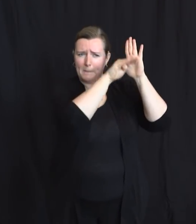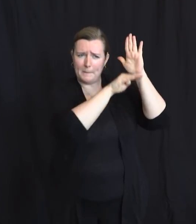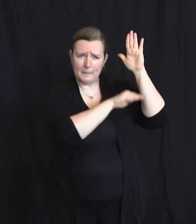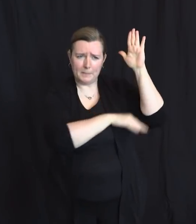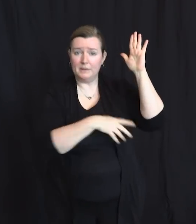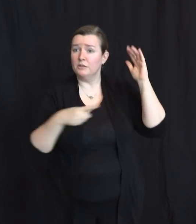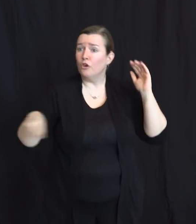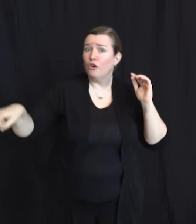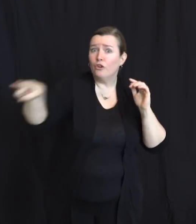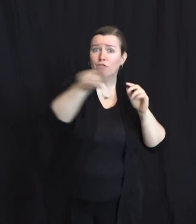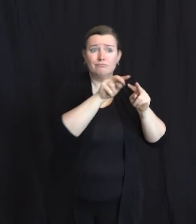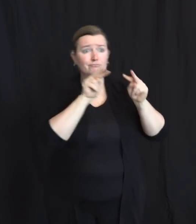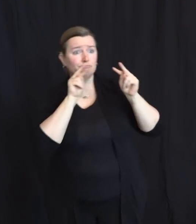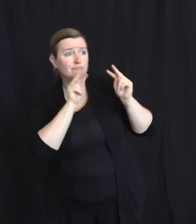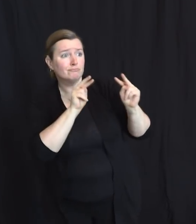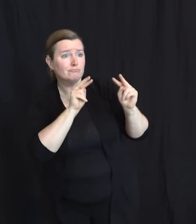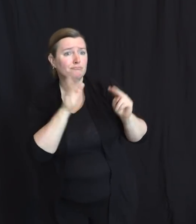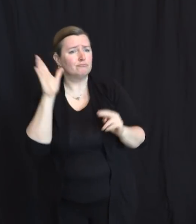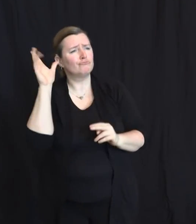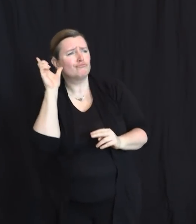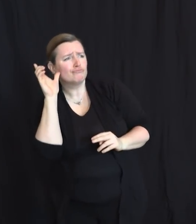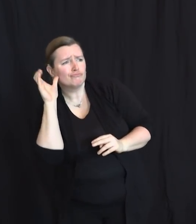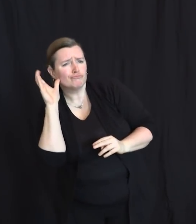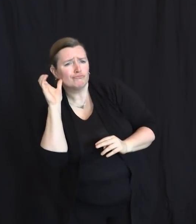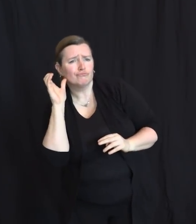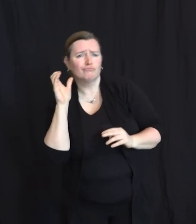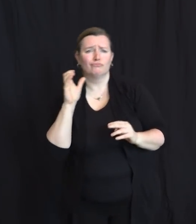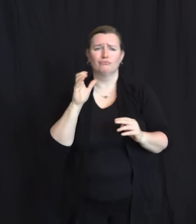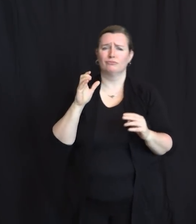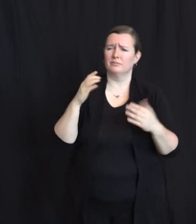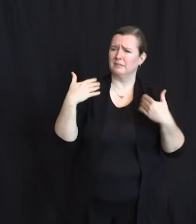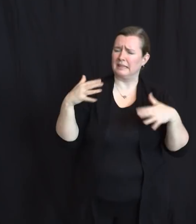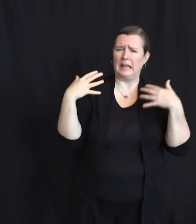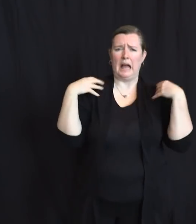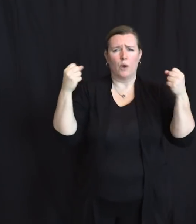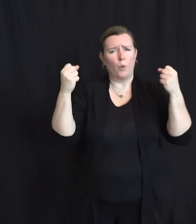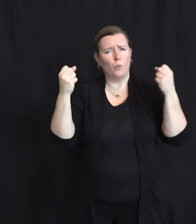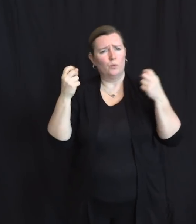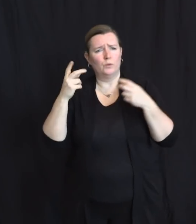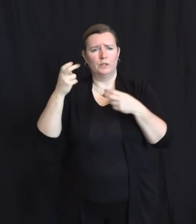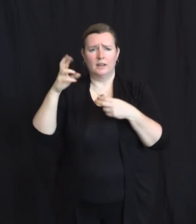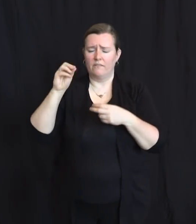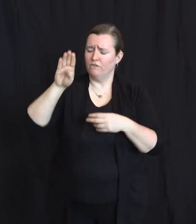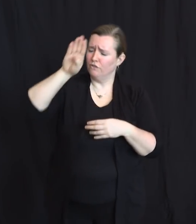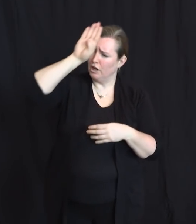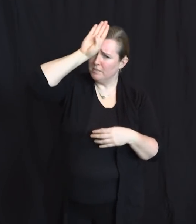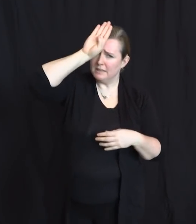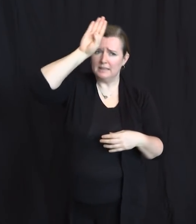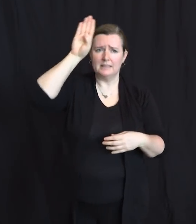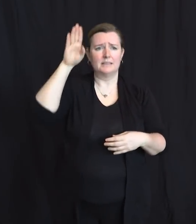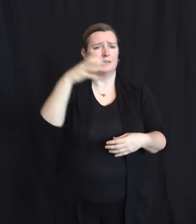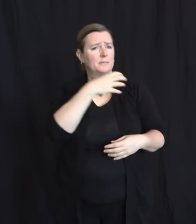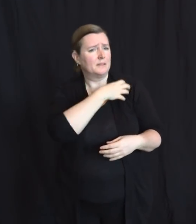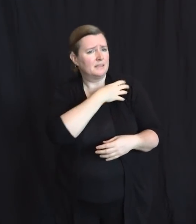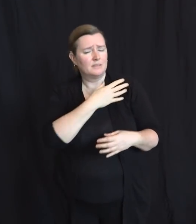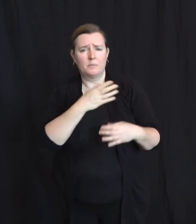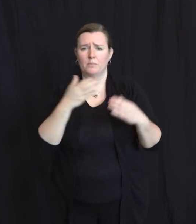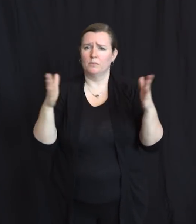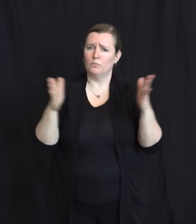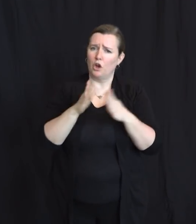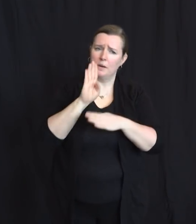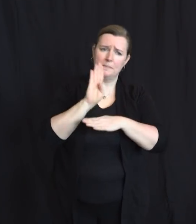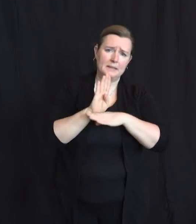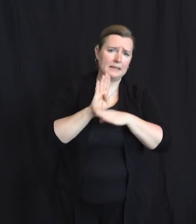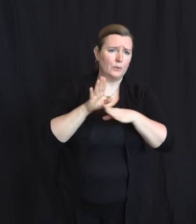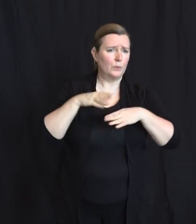listened, to the heroes, healthcare workers, firefighters, first responders, small business owners who were